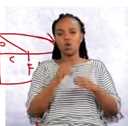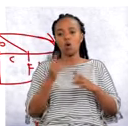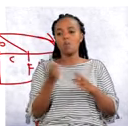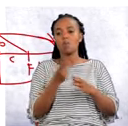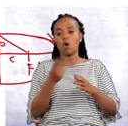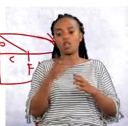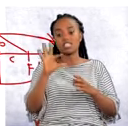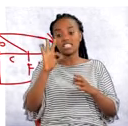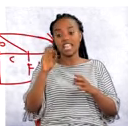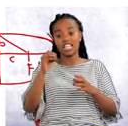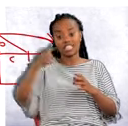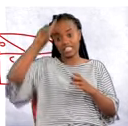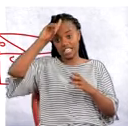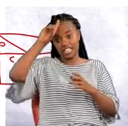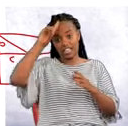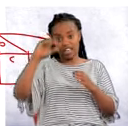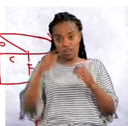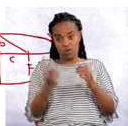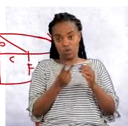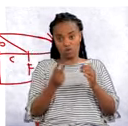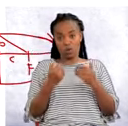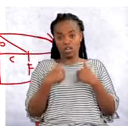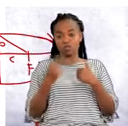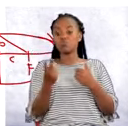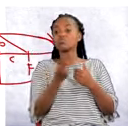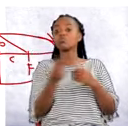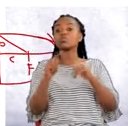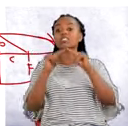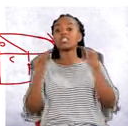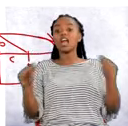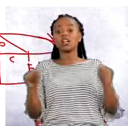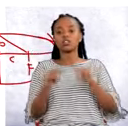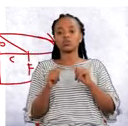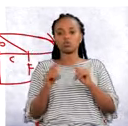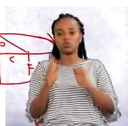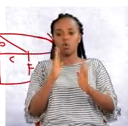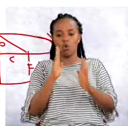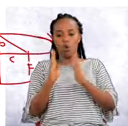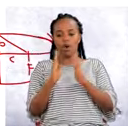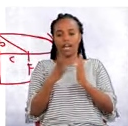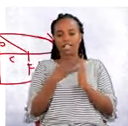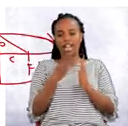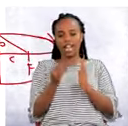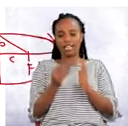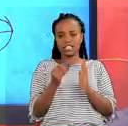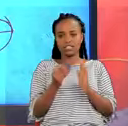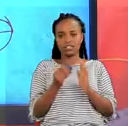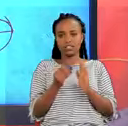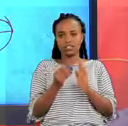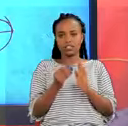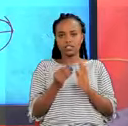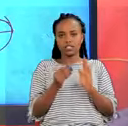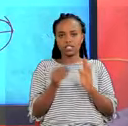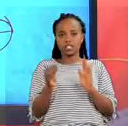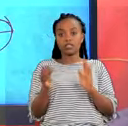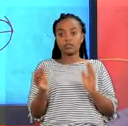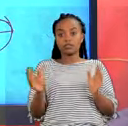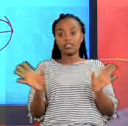both triangles. Therefore, it is these two are congruent. And the sum